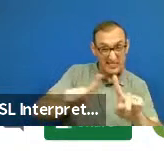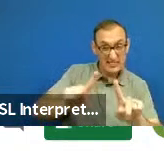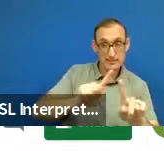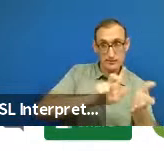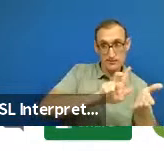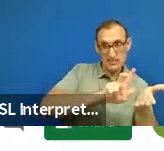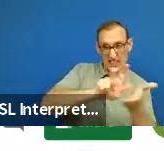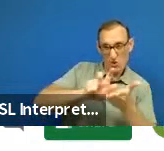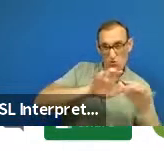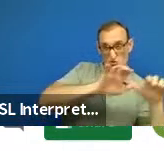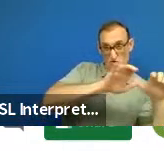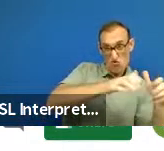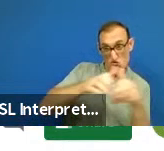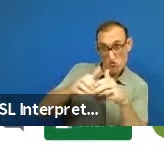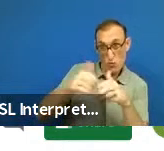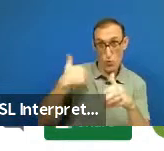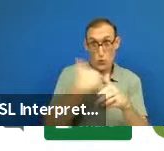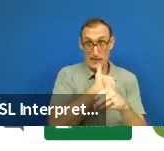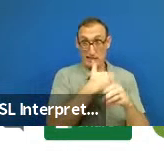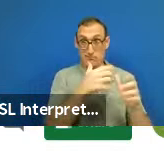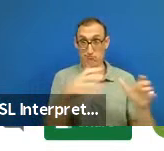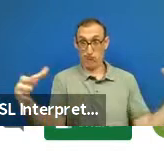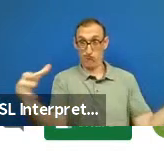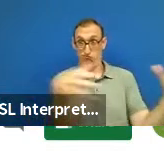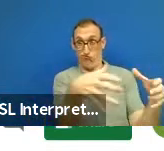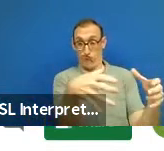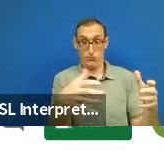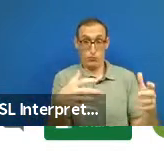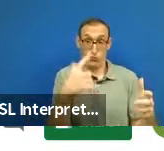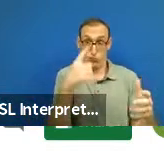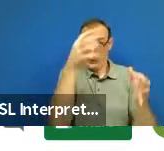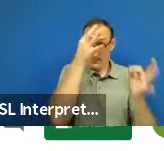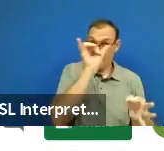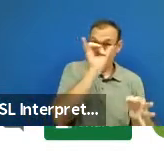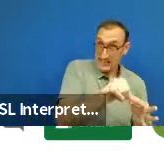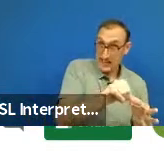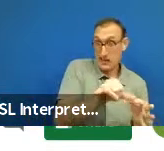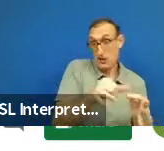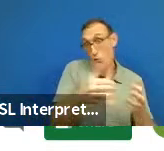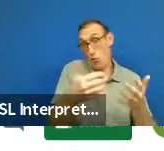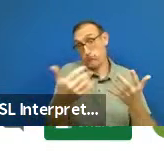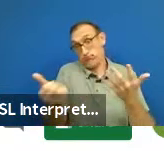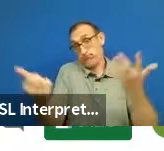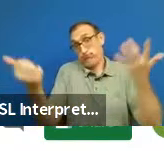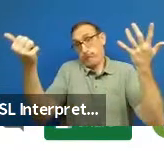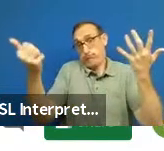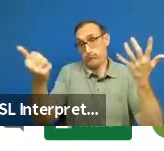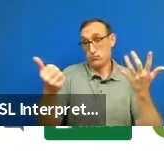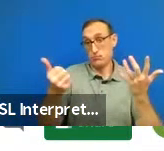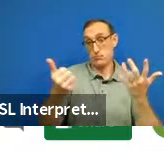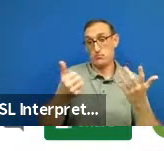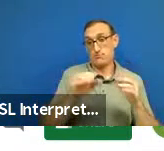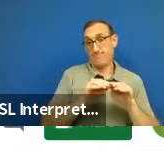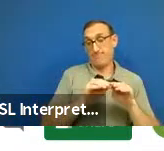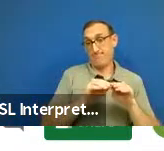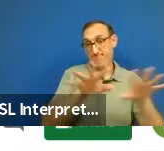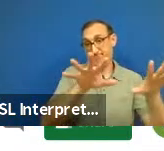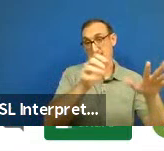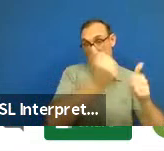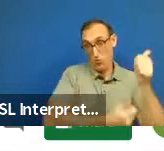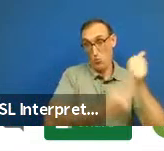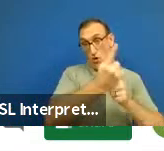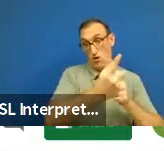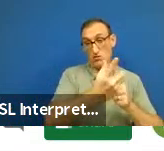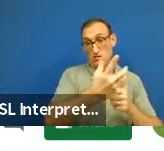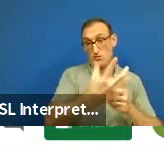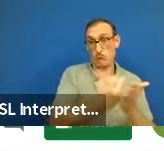put together, if we decide to do that, or if we decide to do that and just send it out to everyone in the community. I think